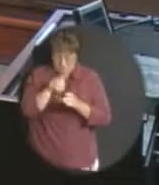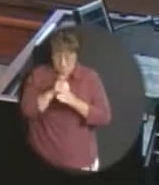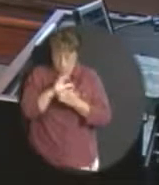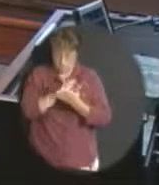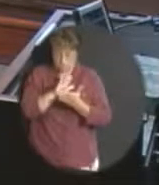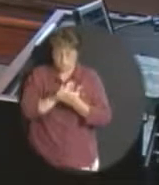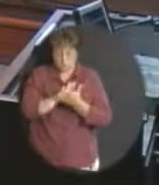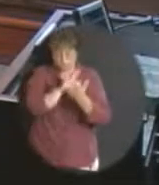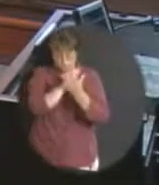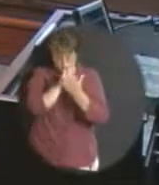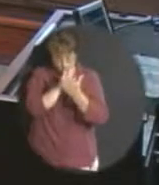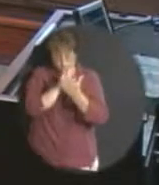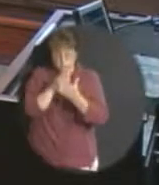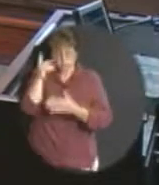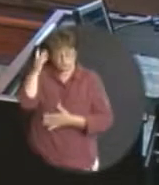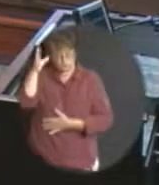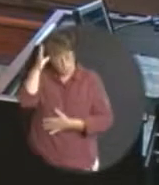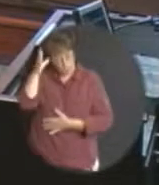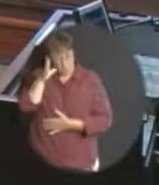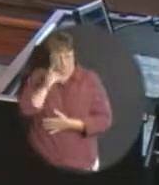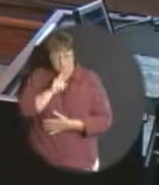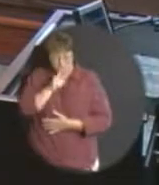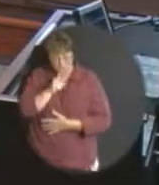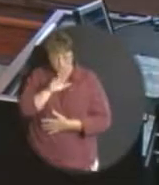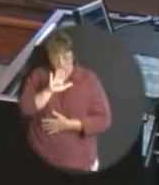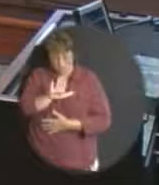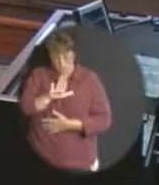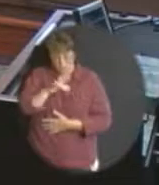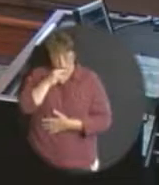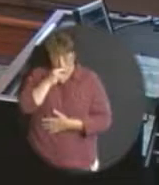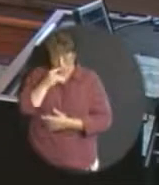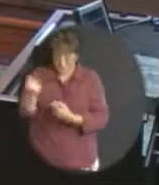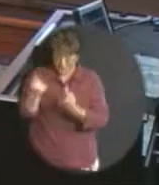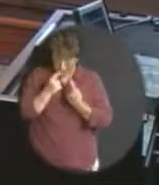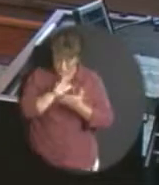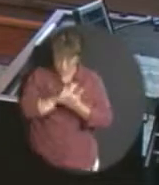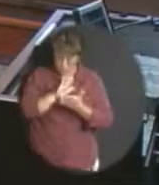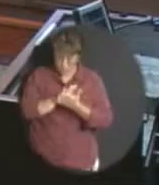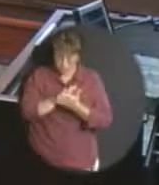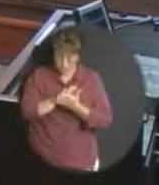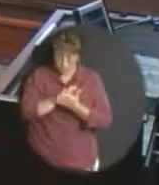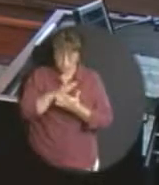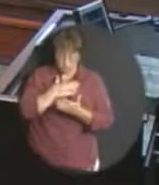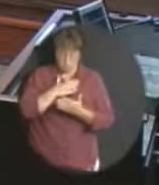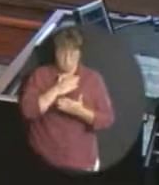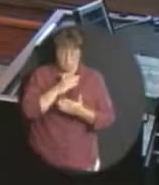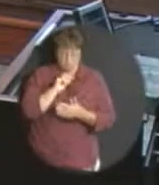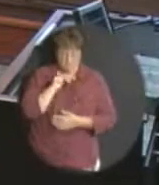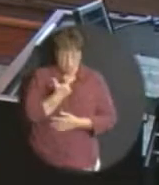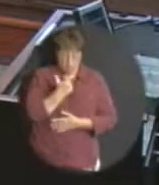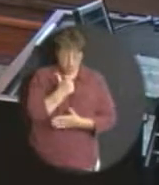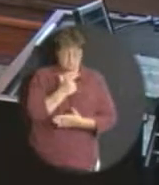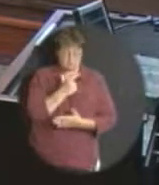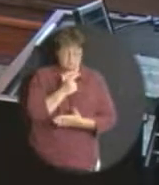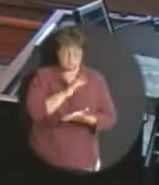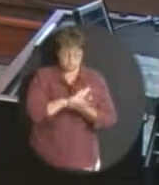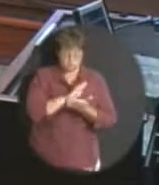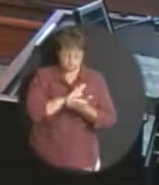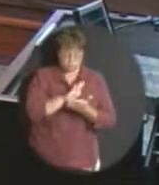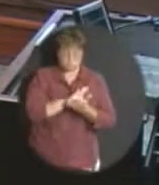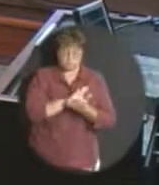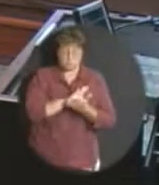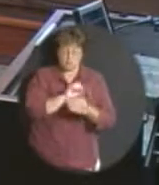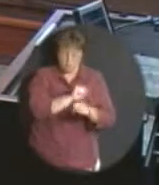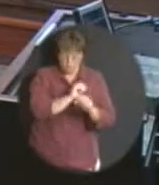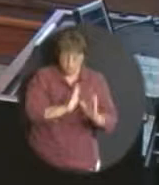their children are in school. Absolutely. So for the whole community, the whole school community, our parents and the kids, hey, job well